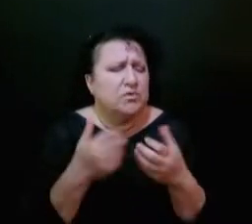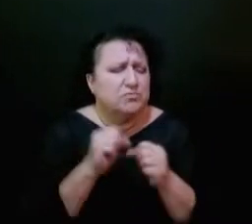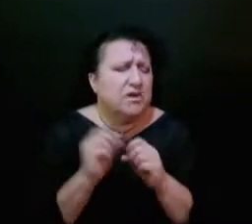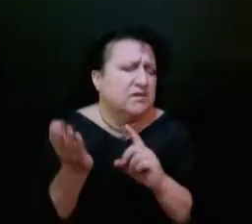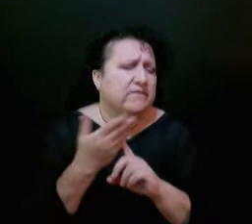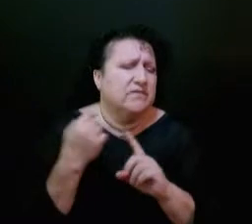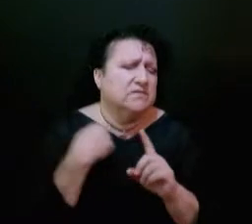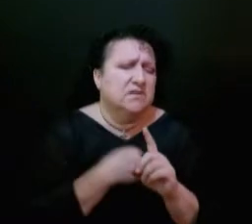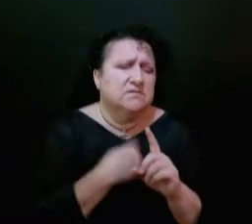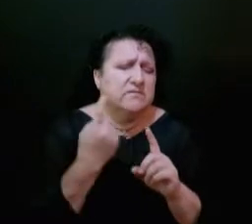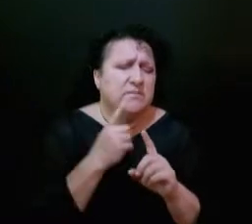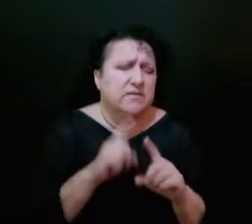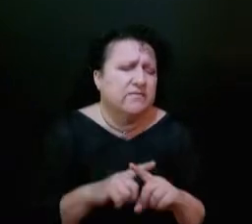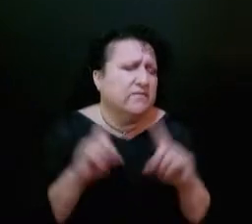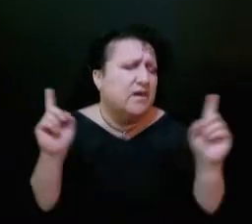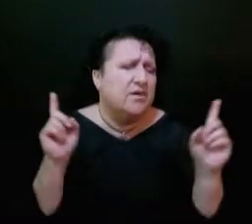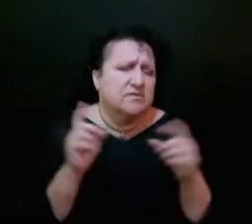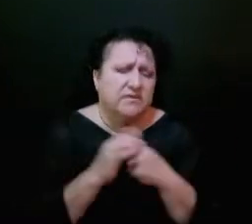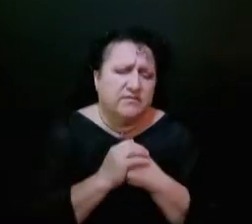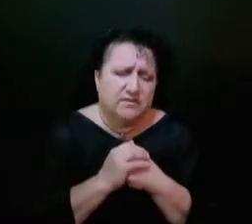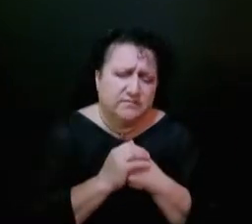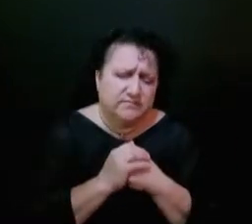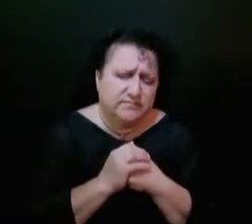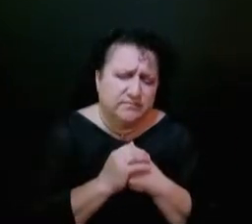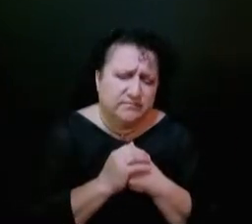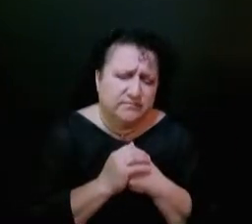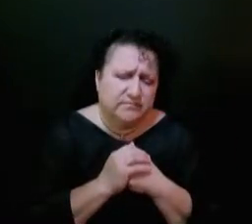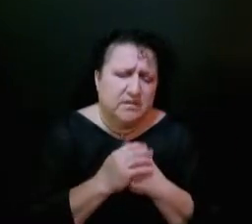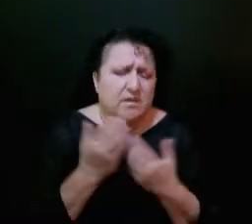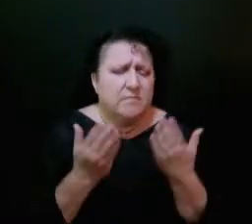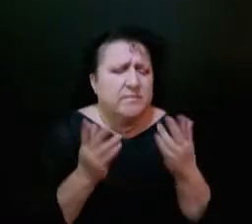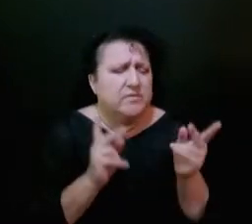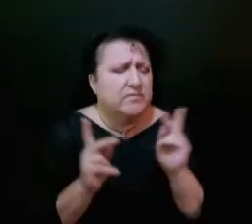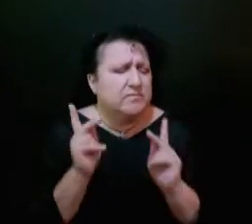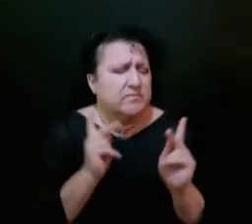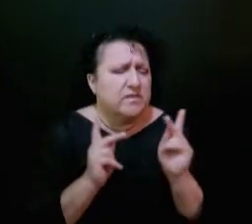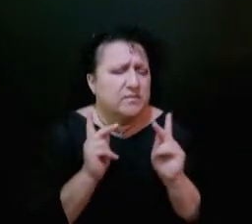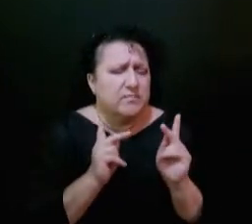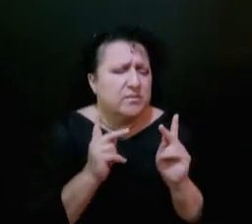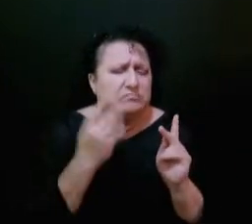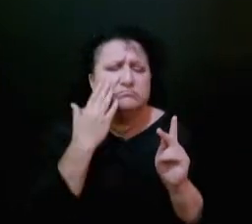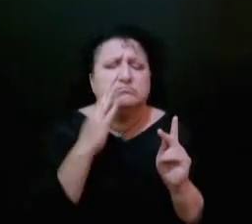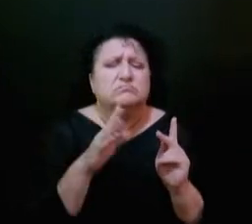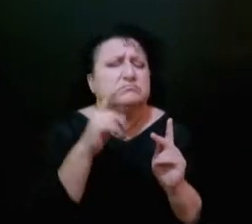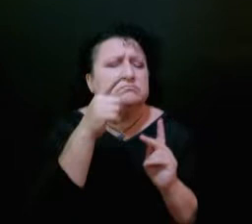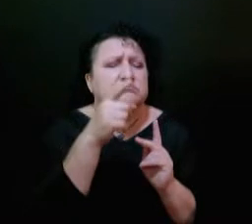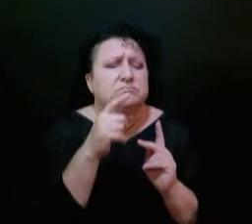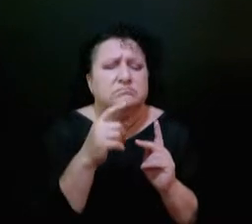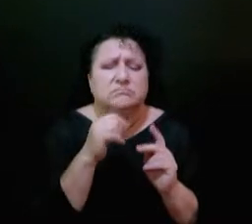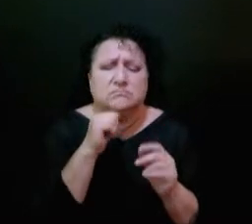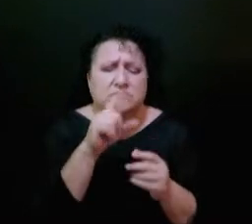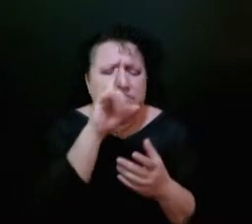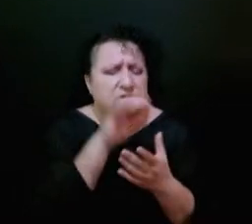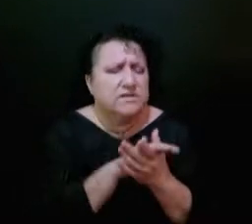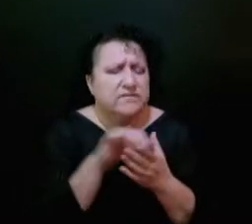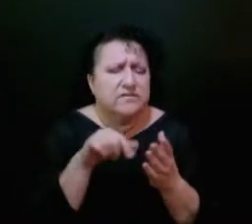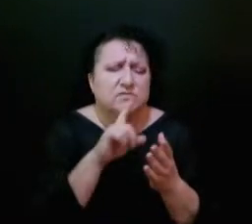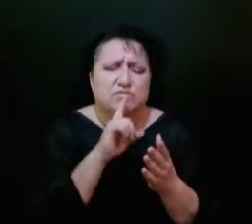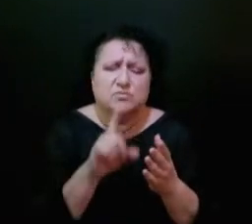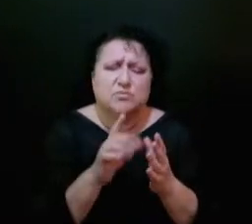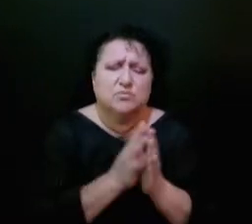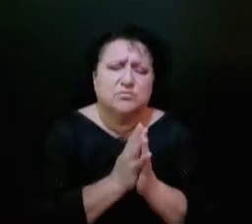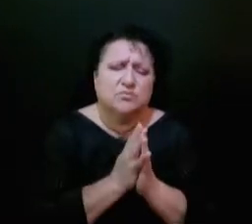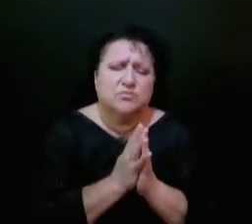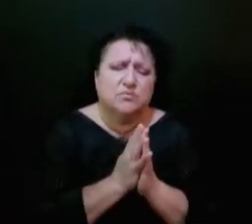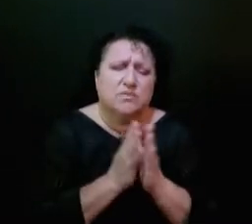different. And so, Lord, there may be those amongst us who do not know you or who do not believe that this is true. I pray that you would